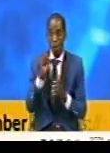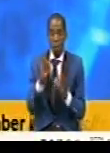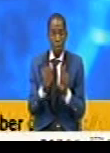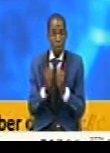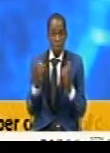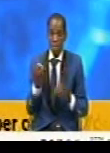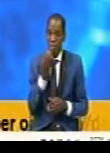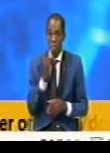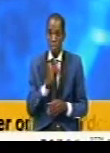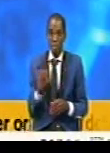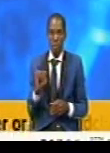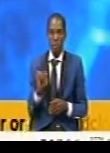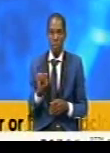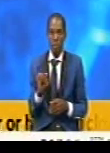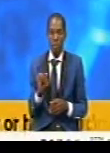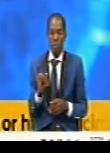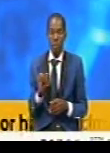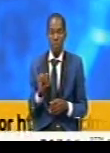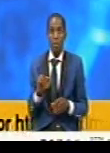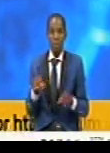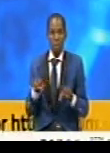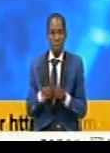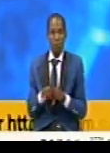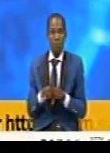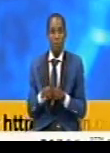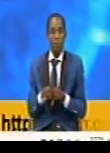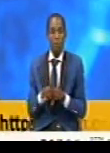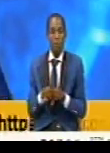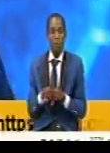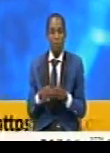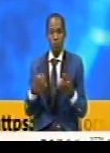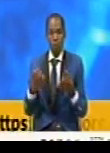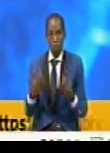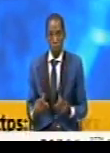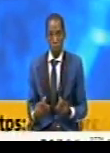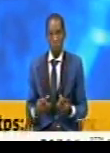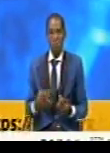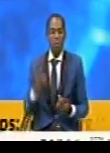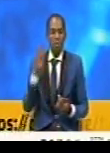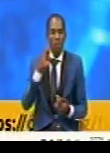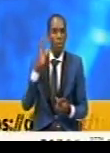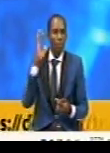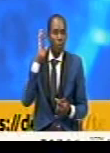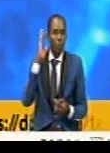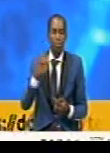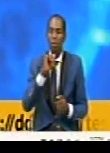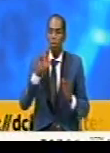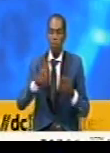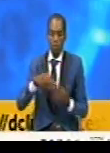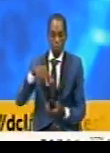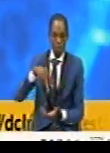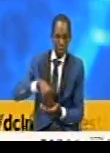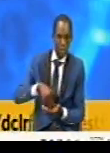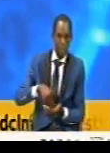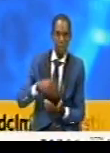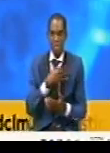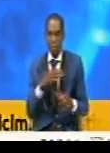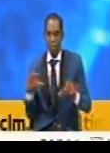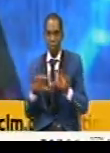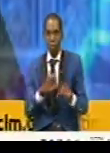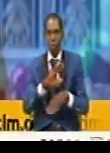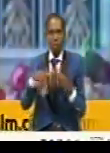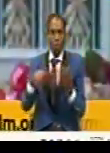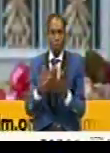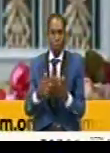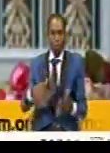stand. I cannot stay 4 hours without eating. Even coming here today, when I was coming to the church, my legs were shaking.